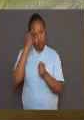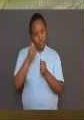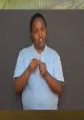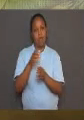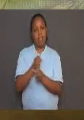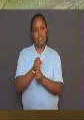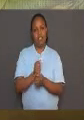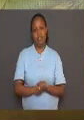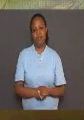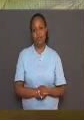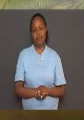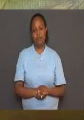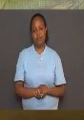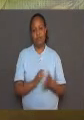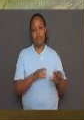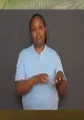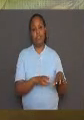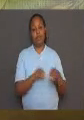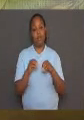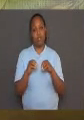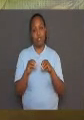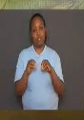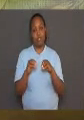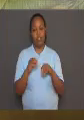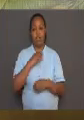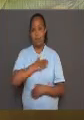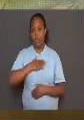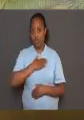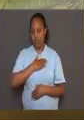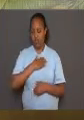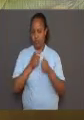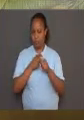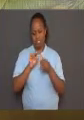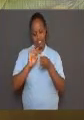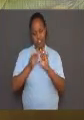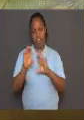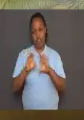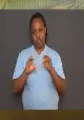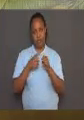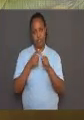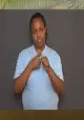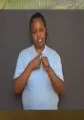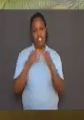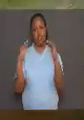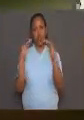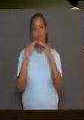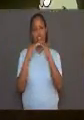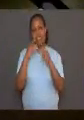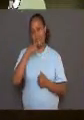notes. Students, please define the word equality.